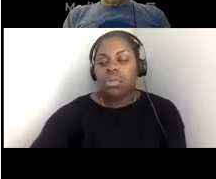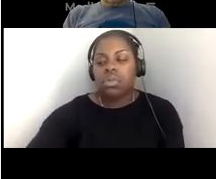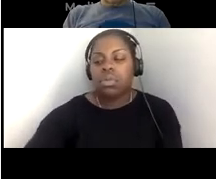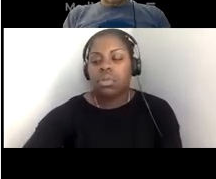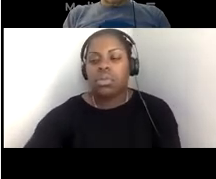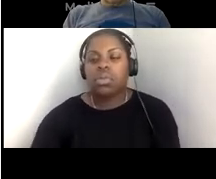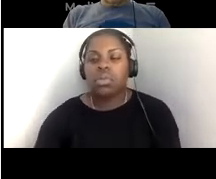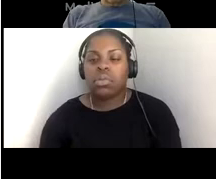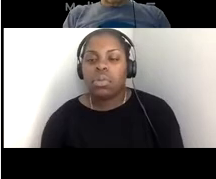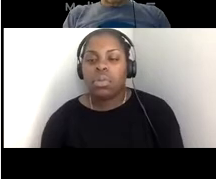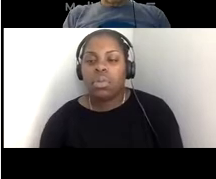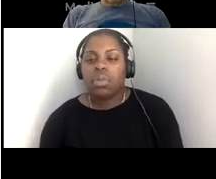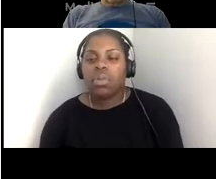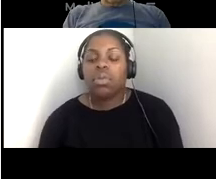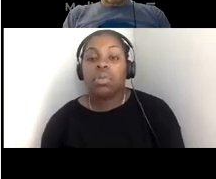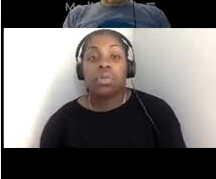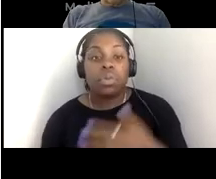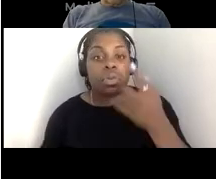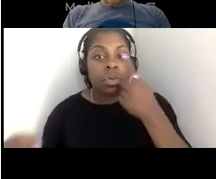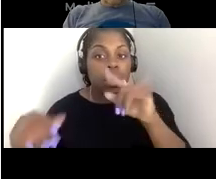Would you like the video played, James?